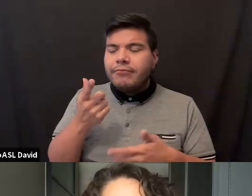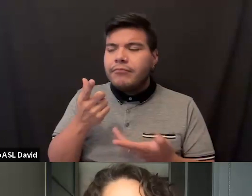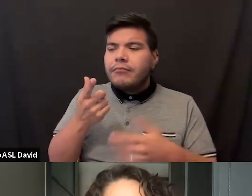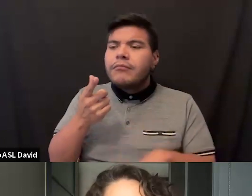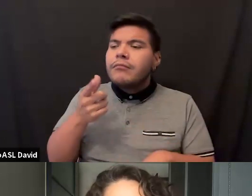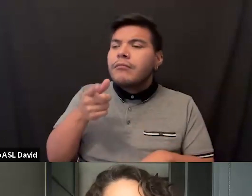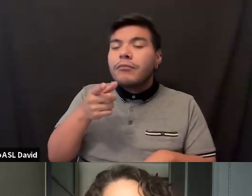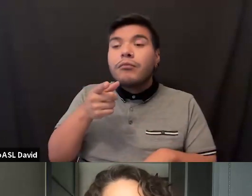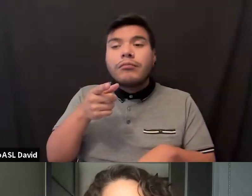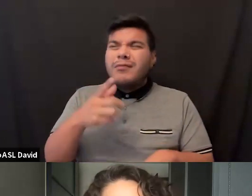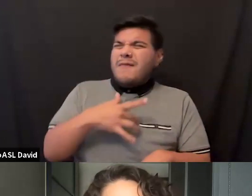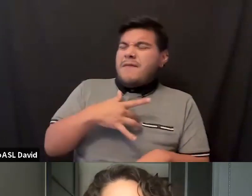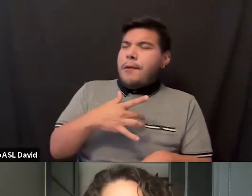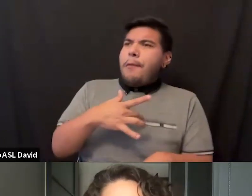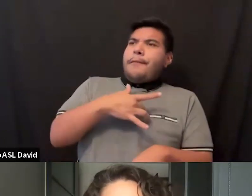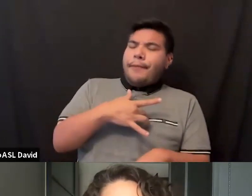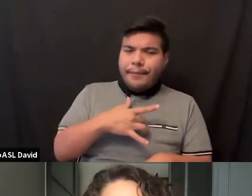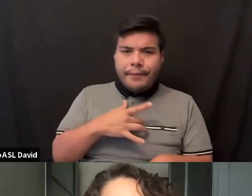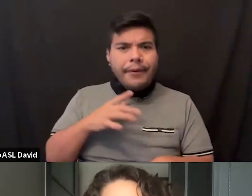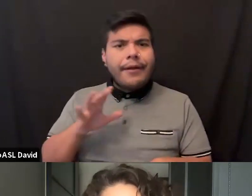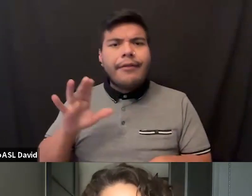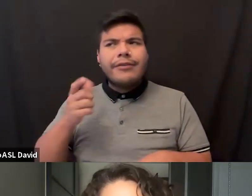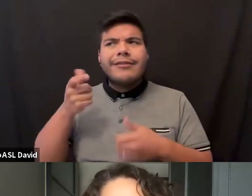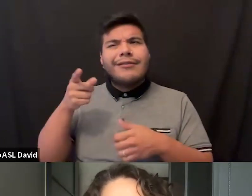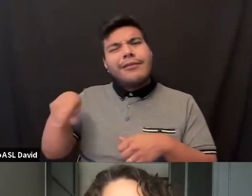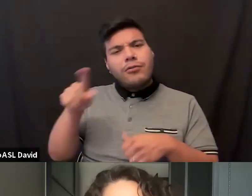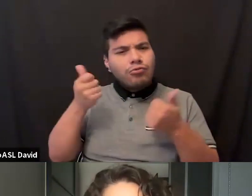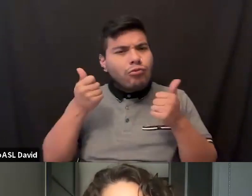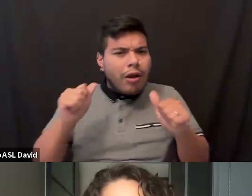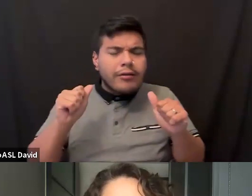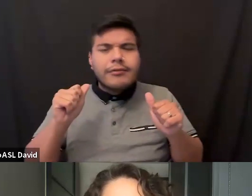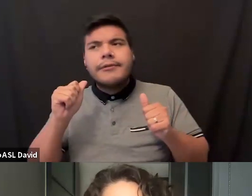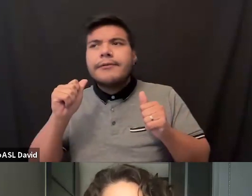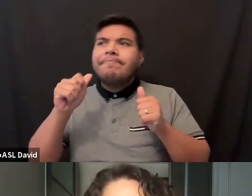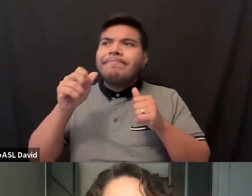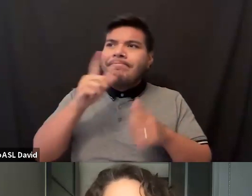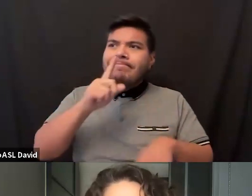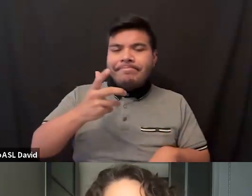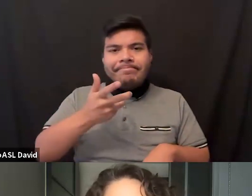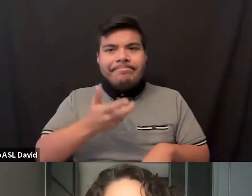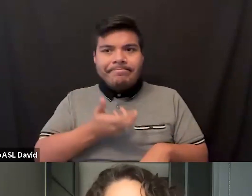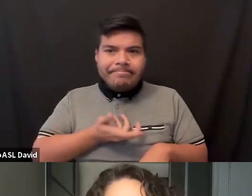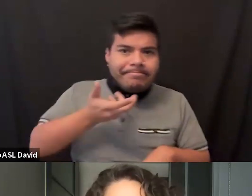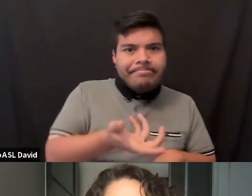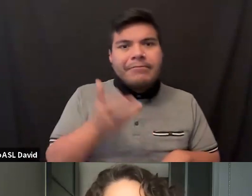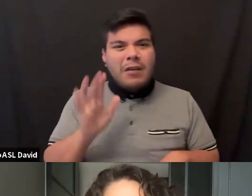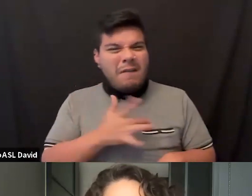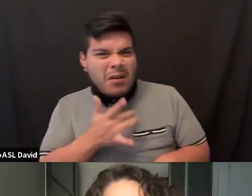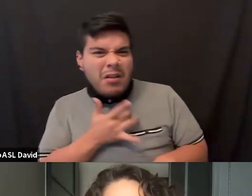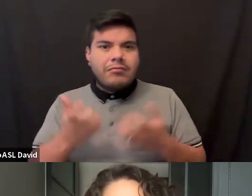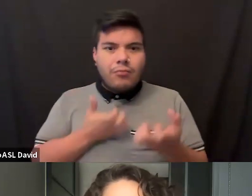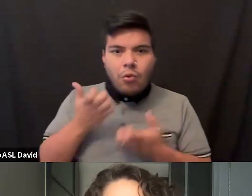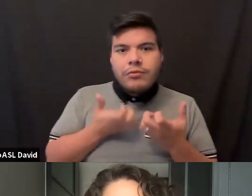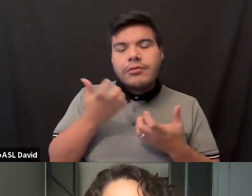in their voices is they're all trying to articulate what happened inside of them too, the emotions, the feelings, the happy ones, even when the news